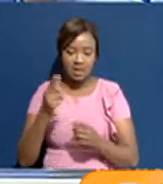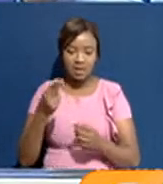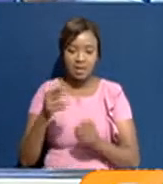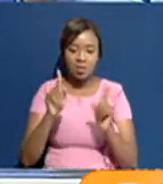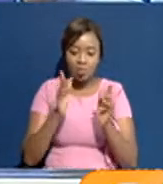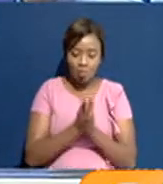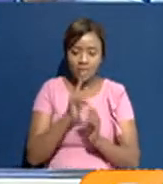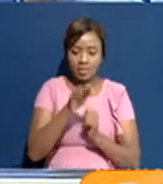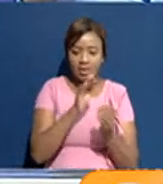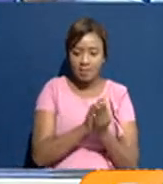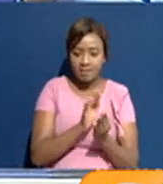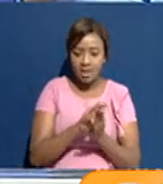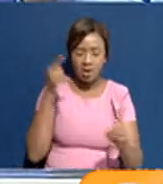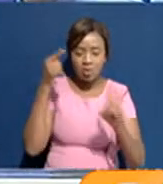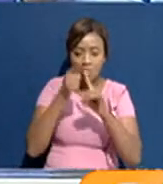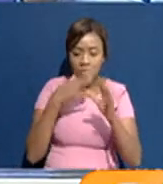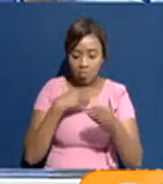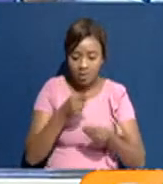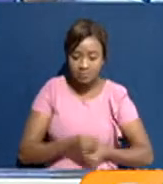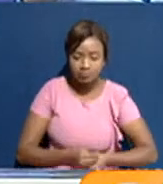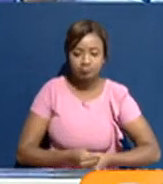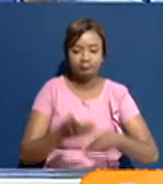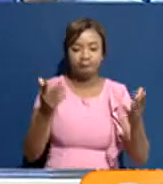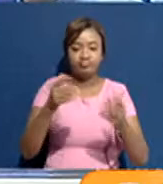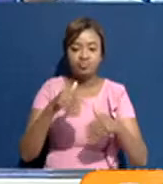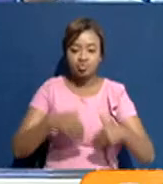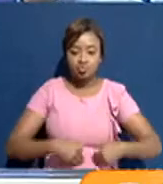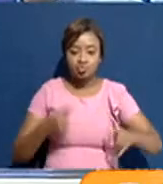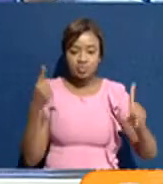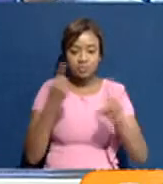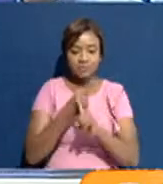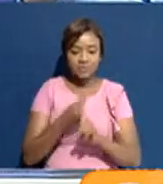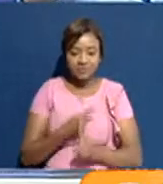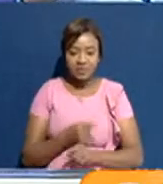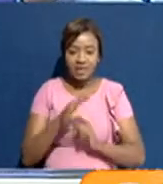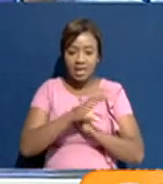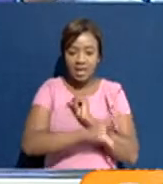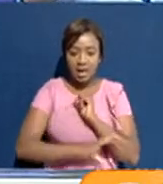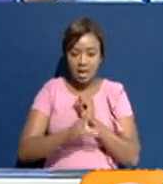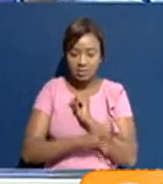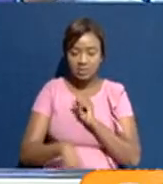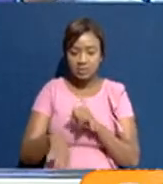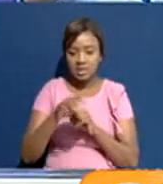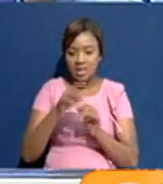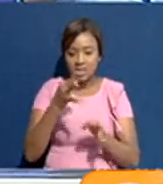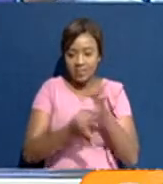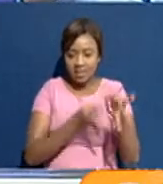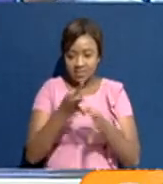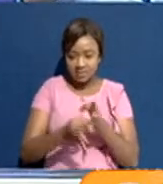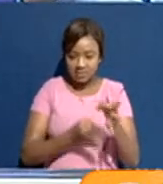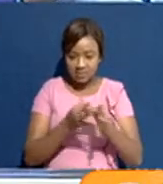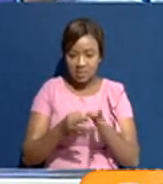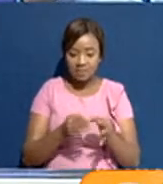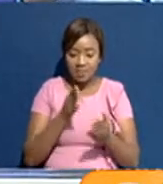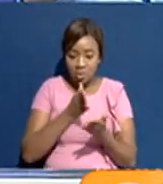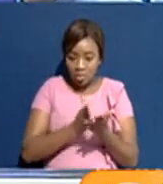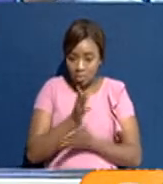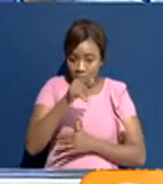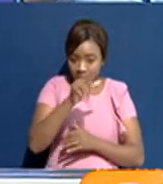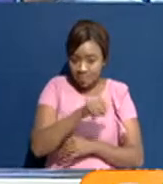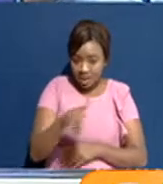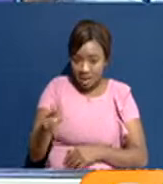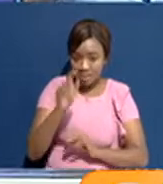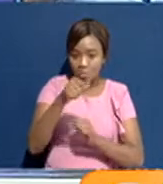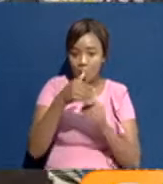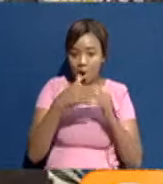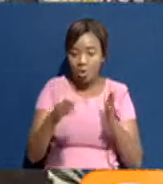tap the unbanked youth across 33 countries in Africa where Ecobank operates. Through the app, youth will be able to open a